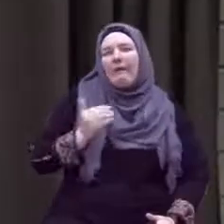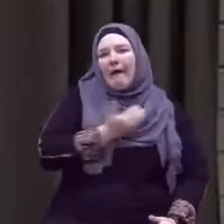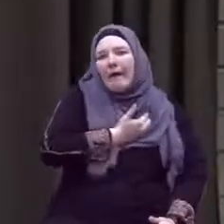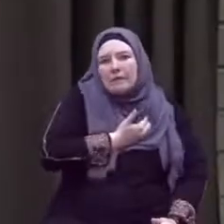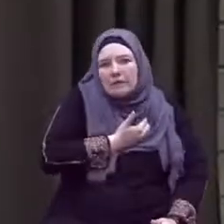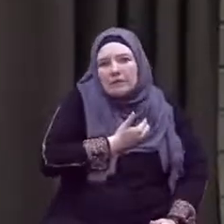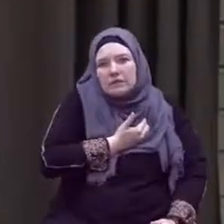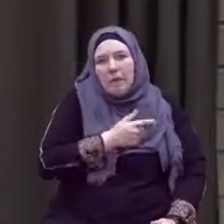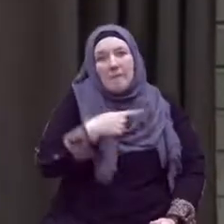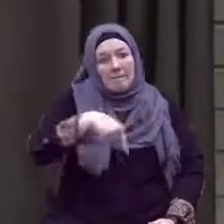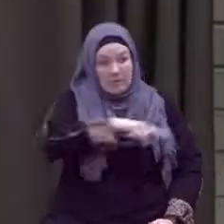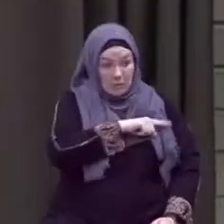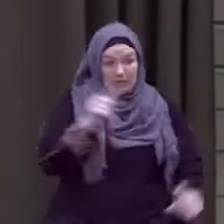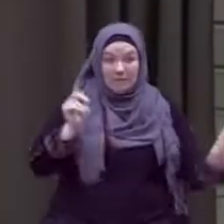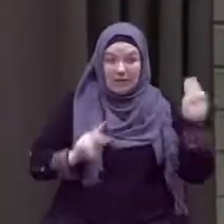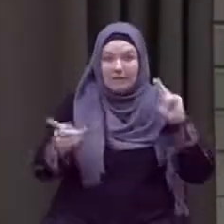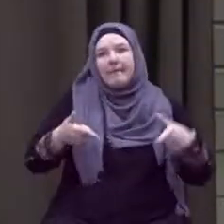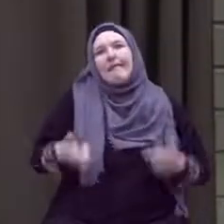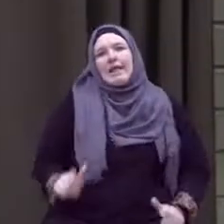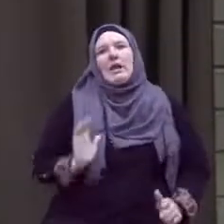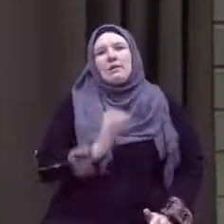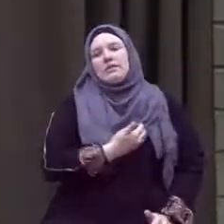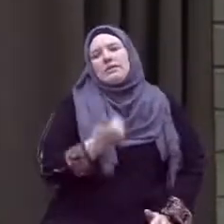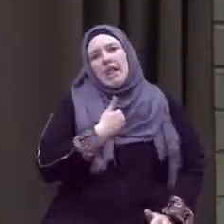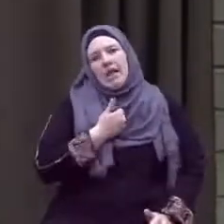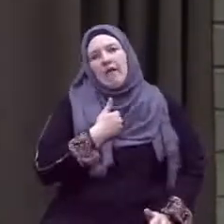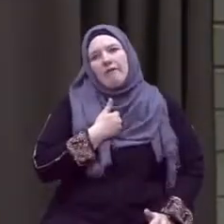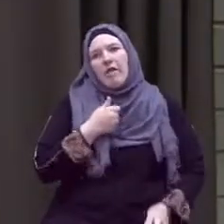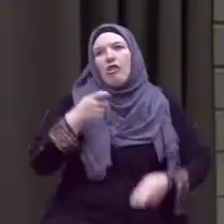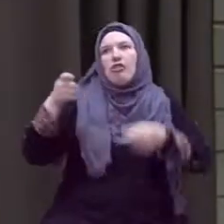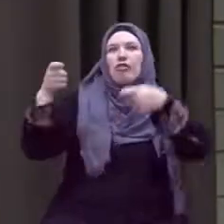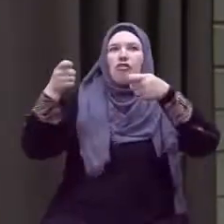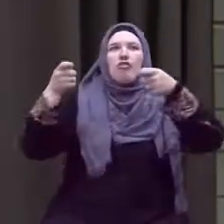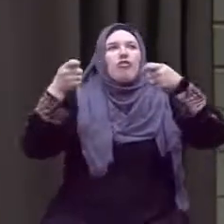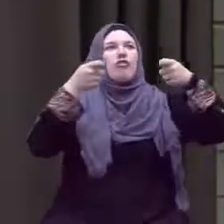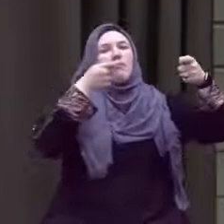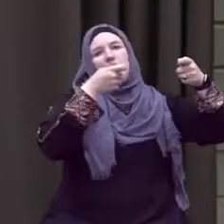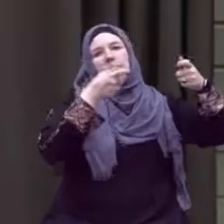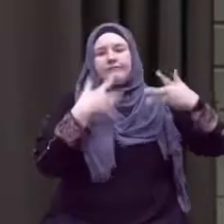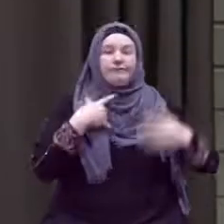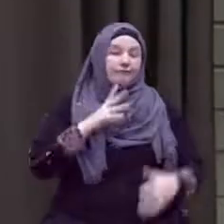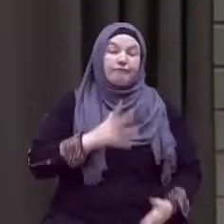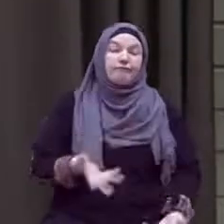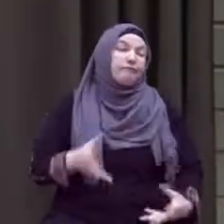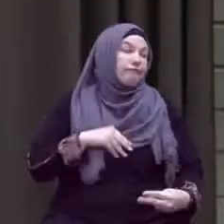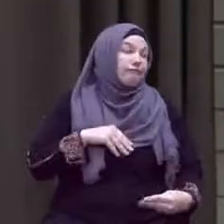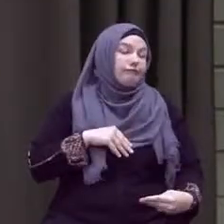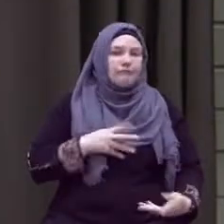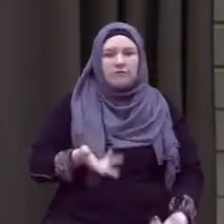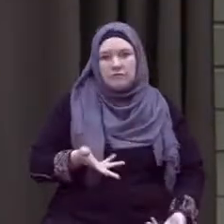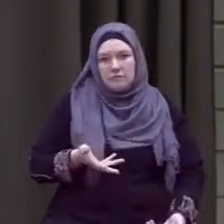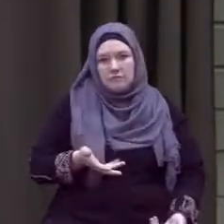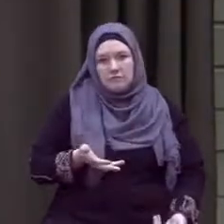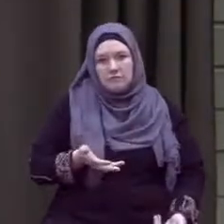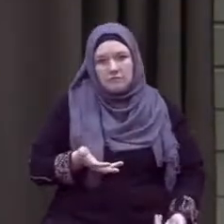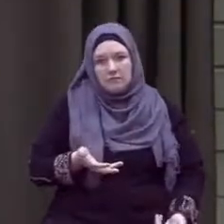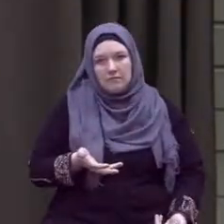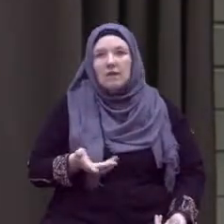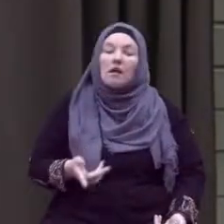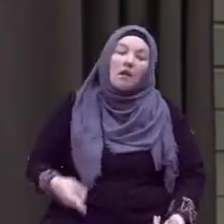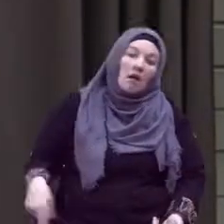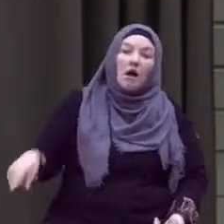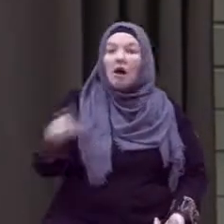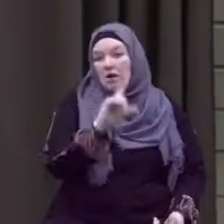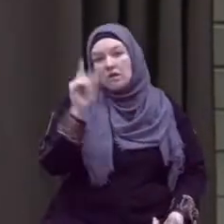the people, allowed ourselves to be a football in the foot of